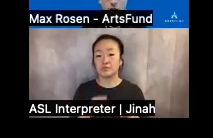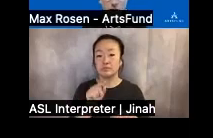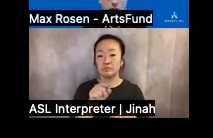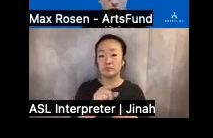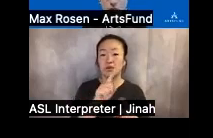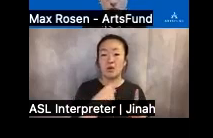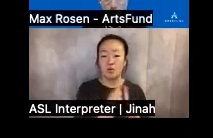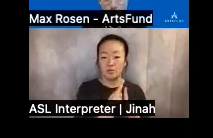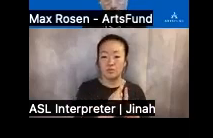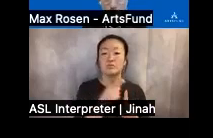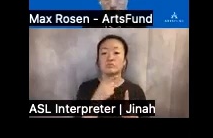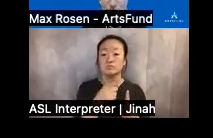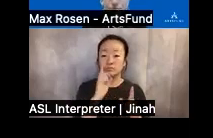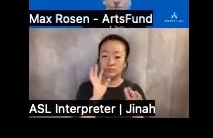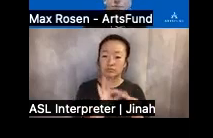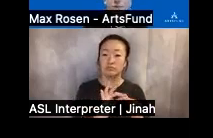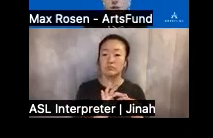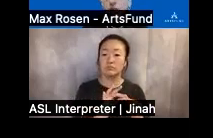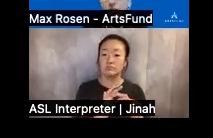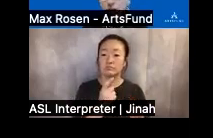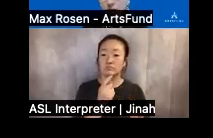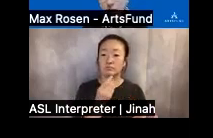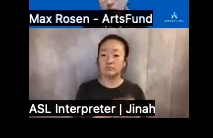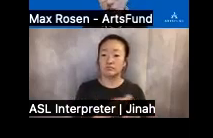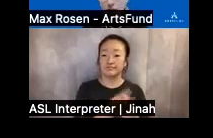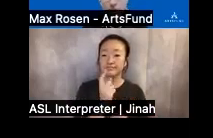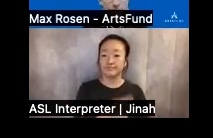regarding questions around disbursement. So I'll save a